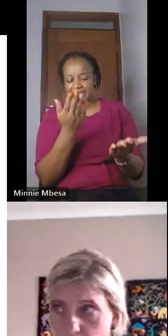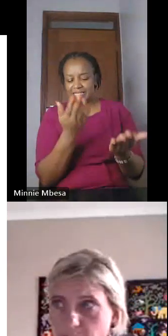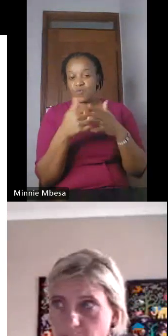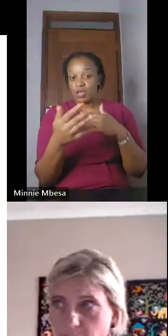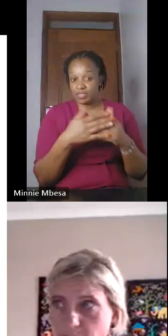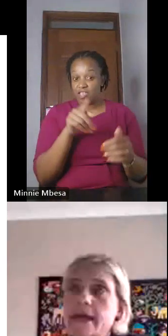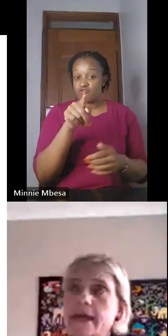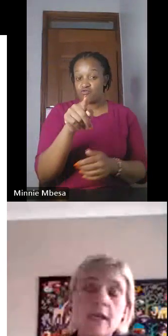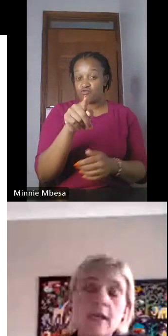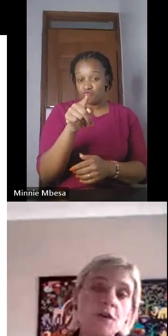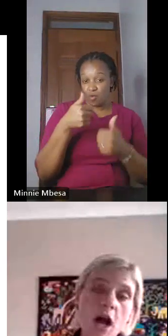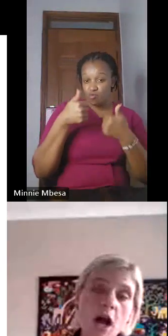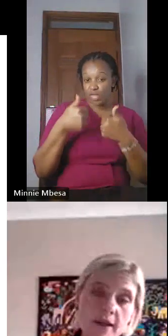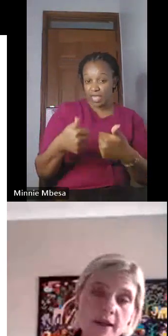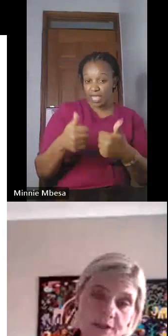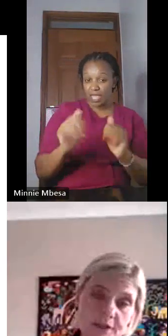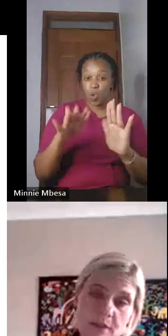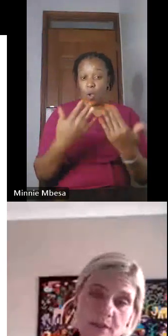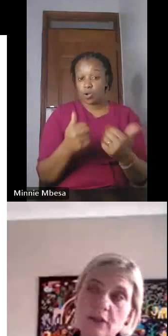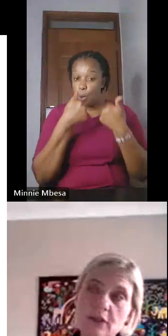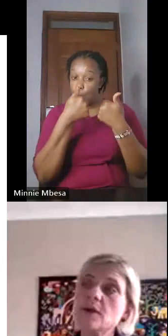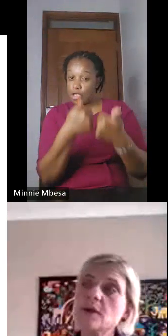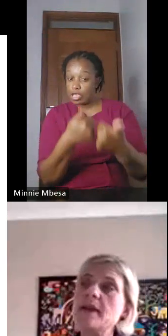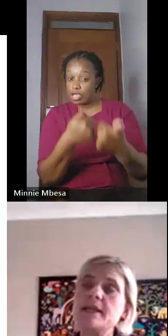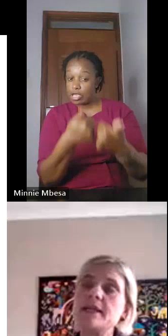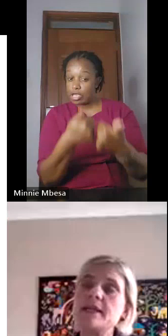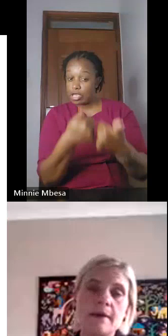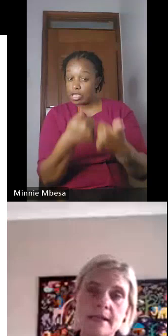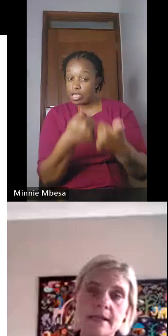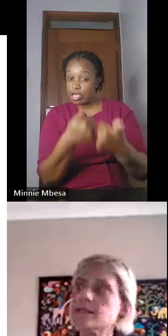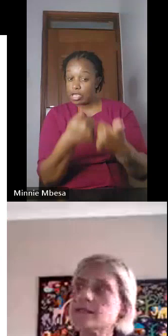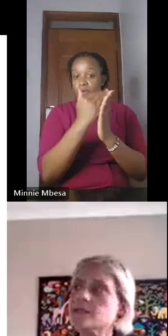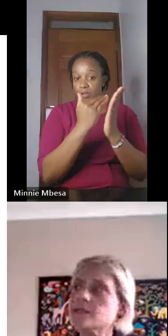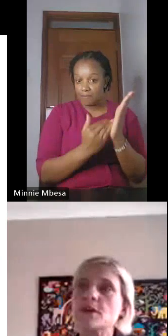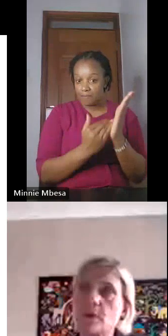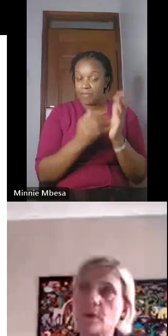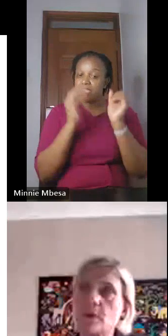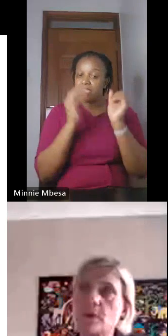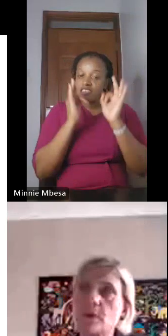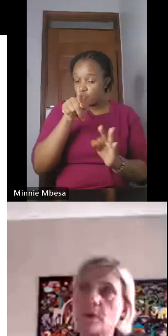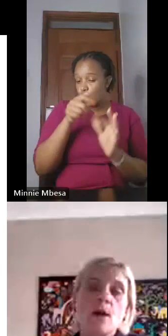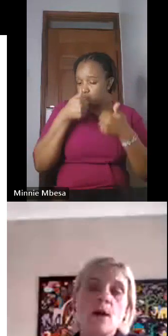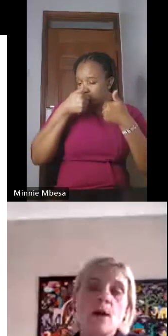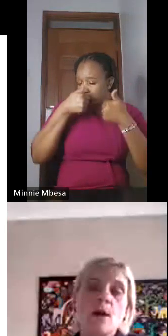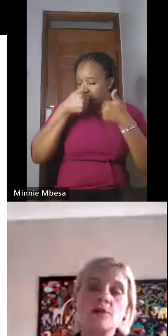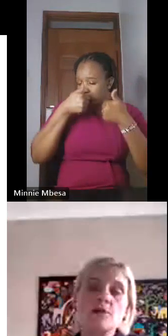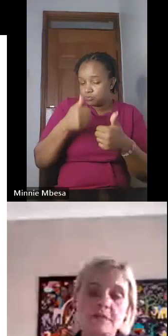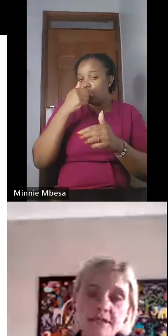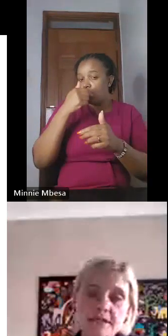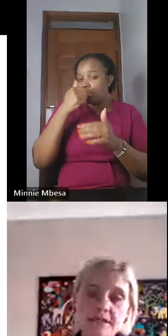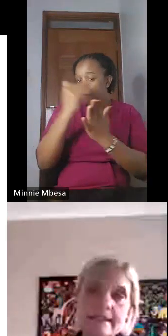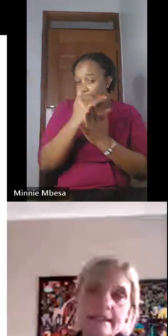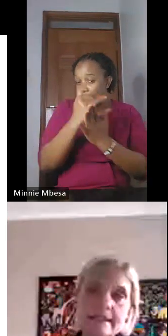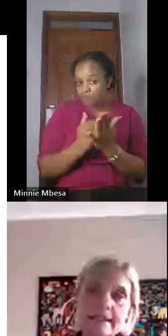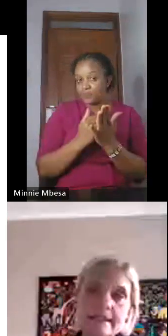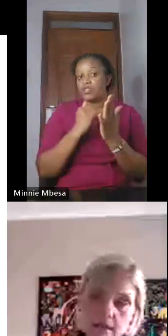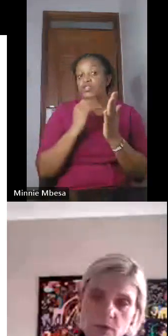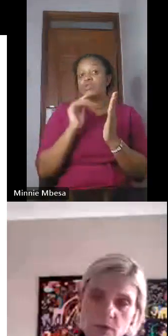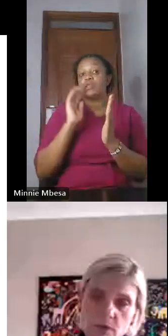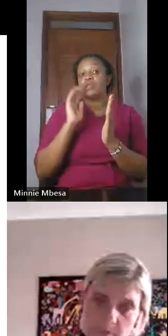the program. If you are eligible, you will then be directed to the website where you will